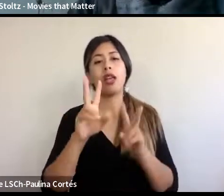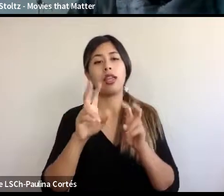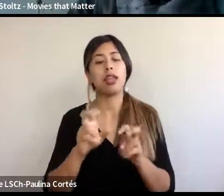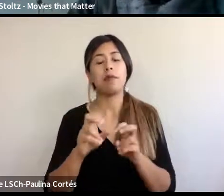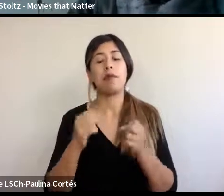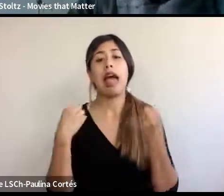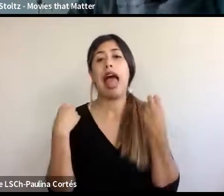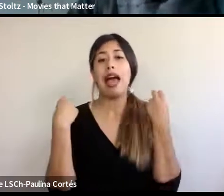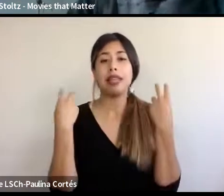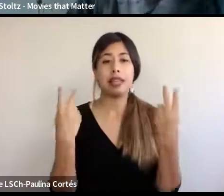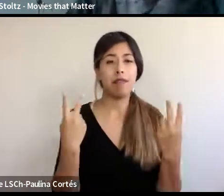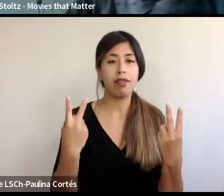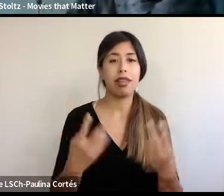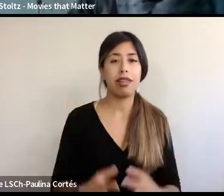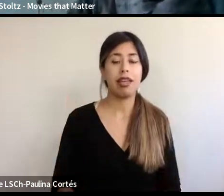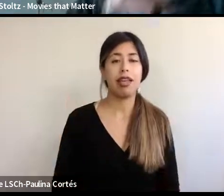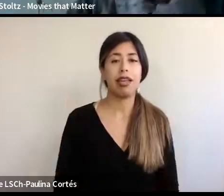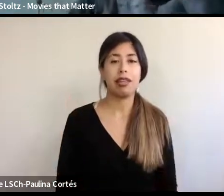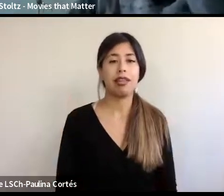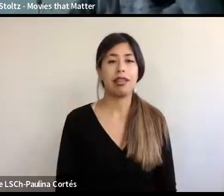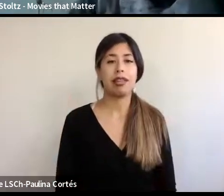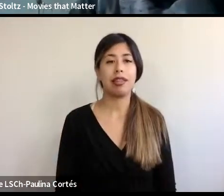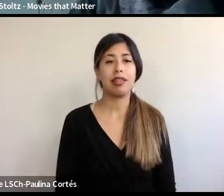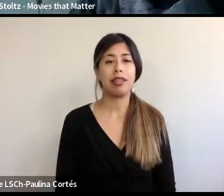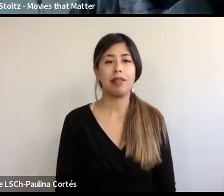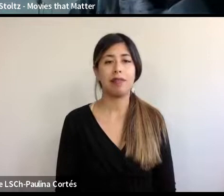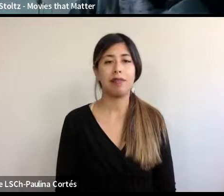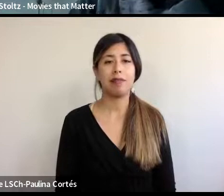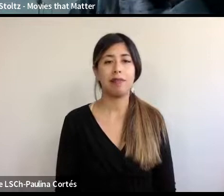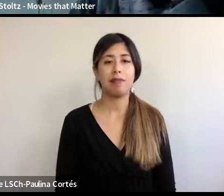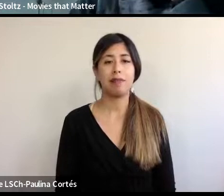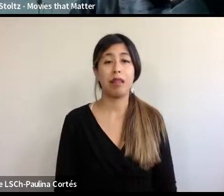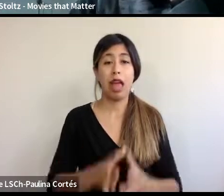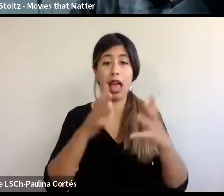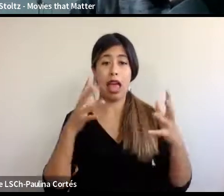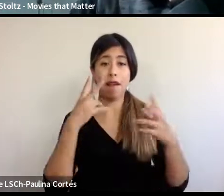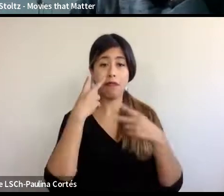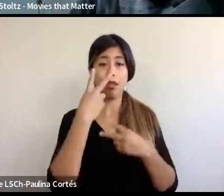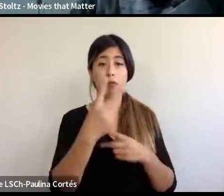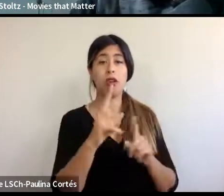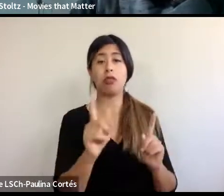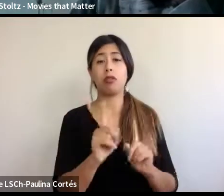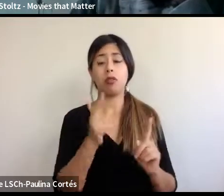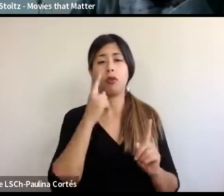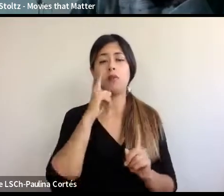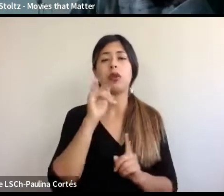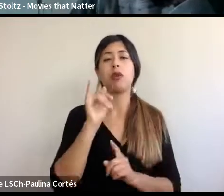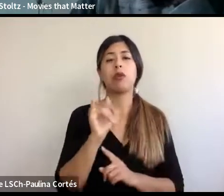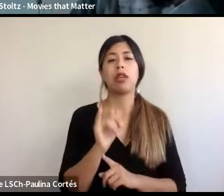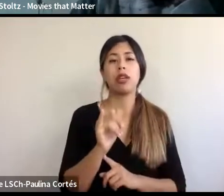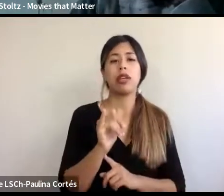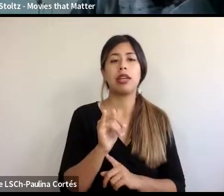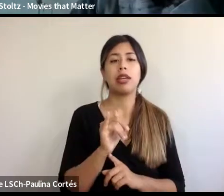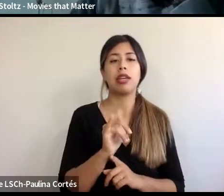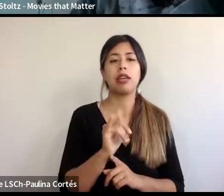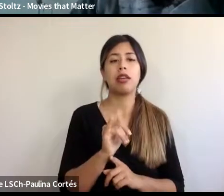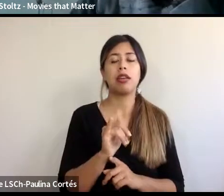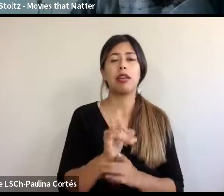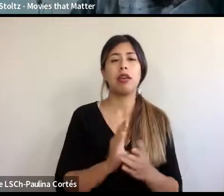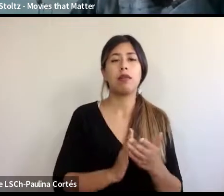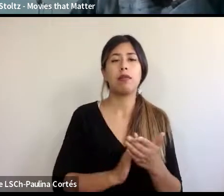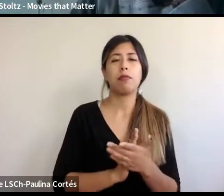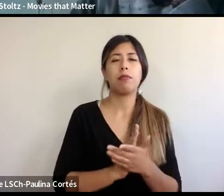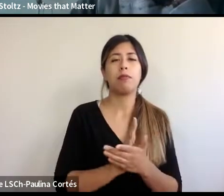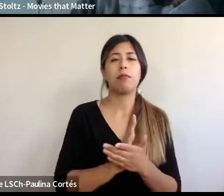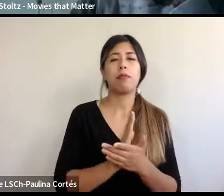visually appealing, but we really want to focus on raising awareness in this competitive section. So we also include, let's say, older